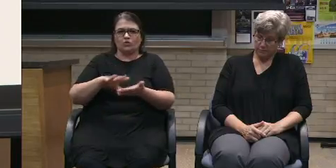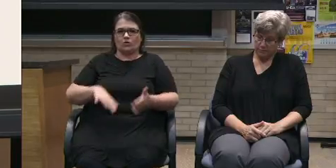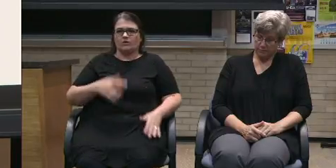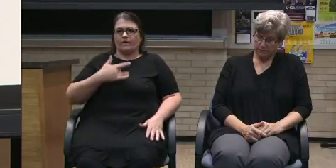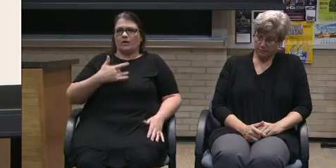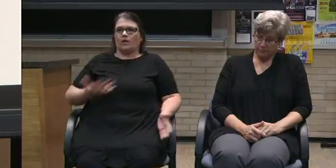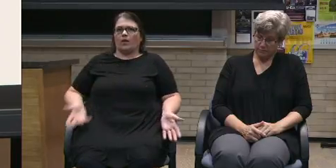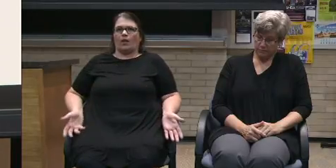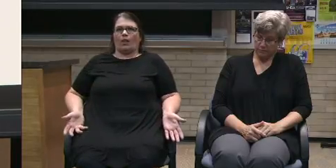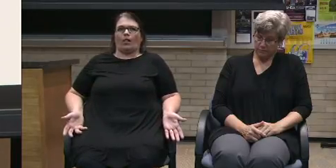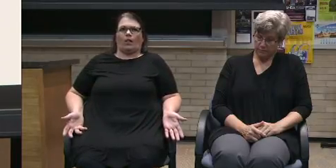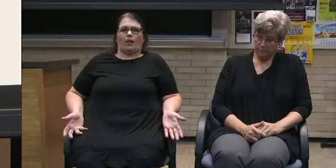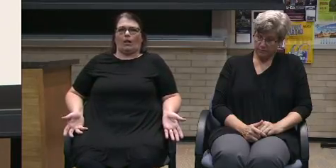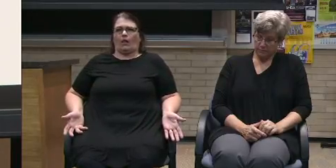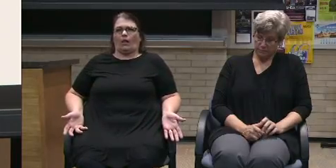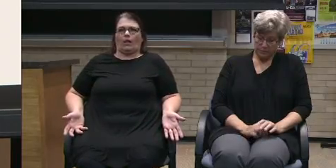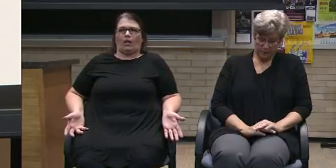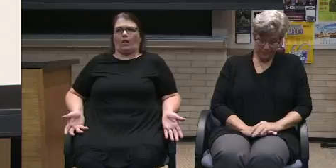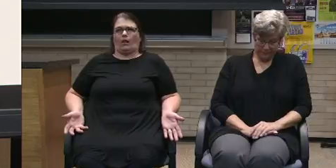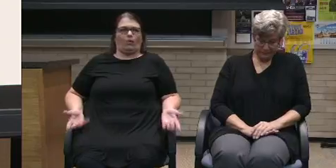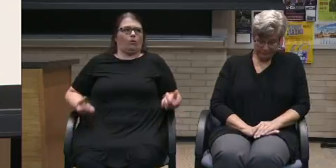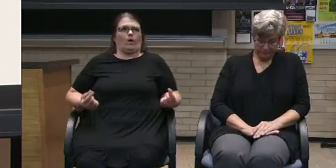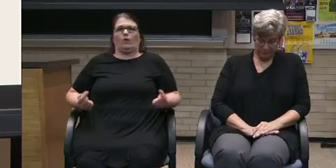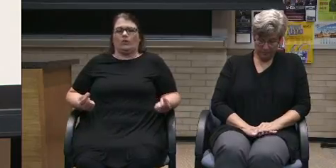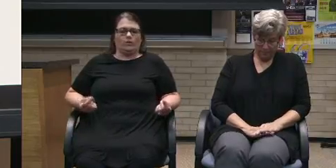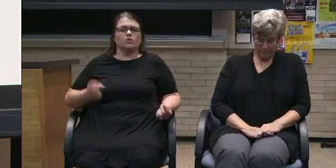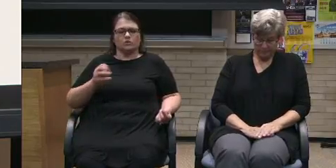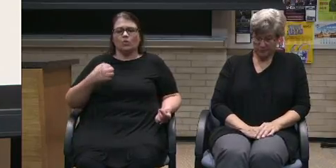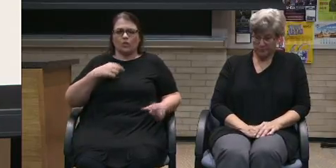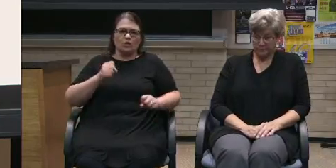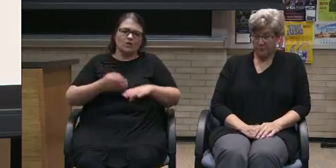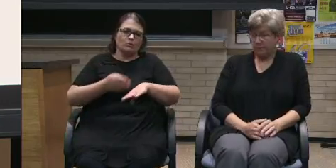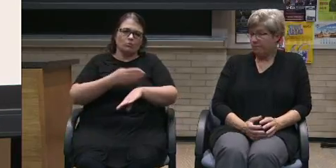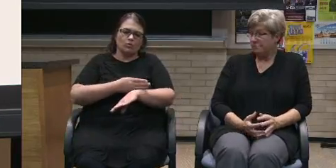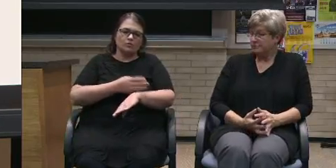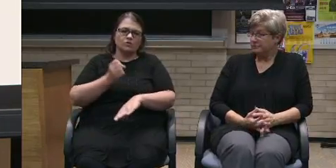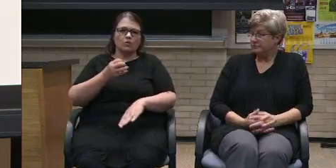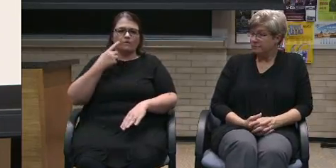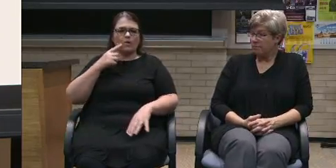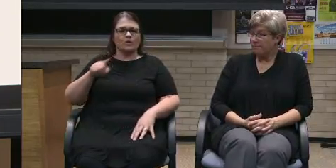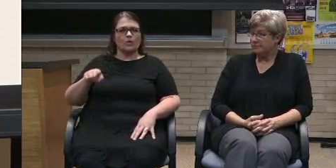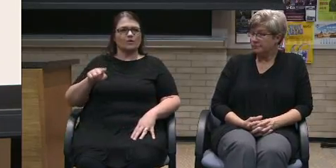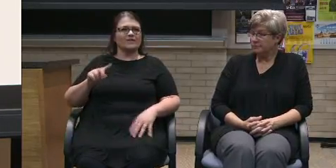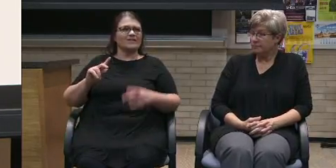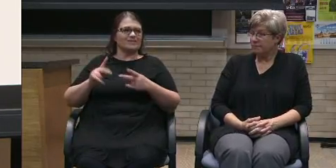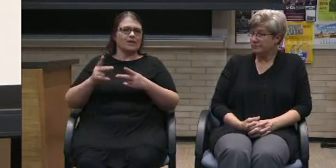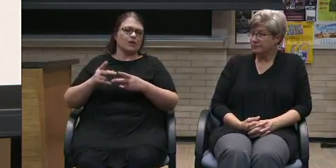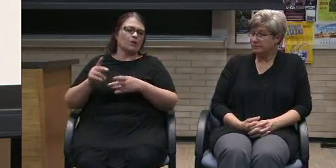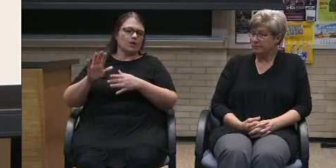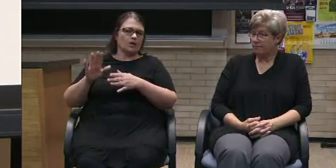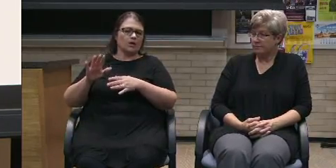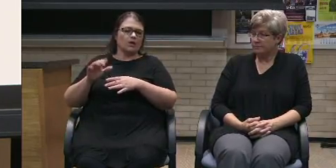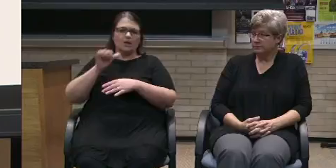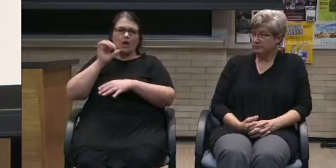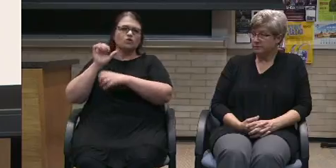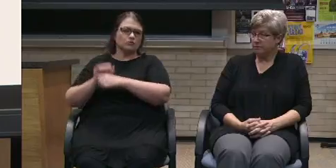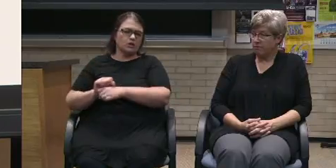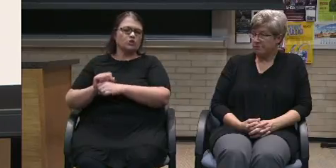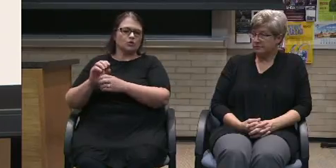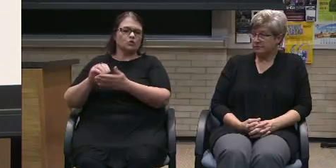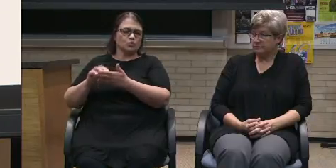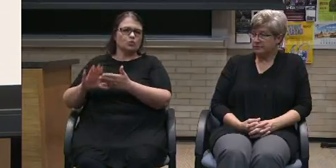like an anomaly. So we could get better at that. But for the post-traditional student, this is perhaps a real valuable thing, and we should just get efficient